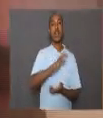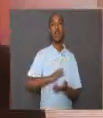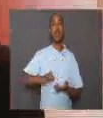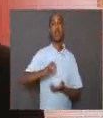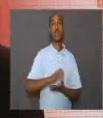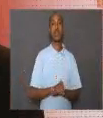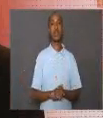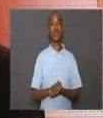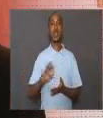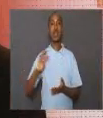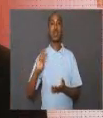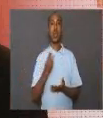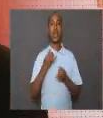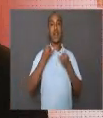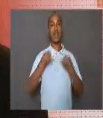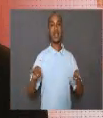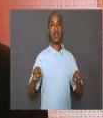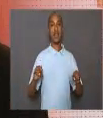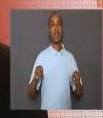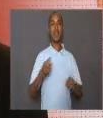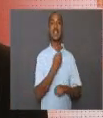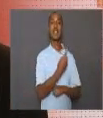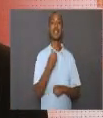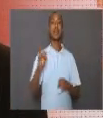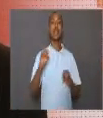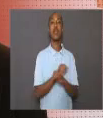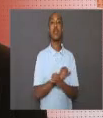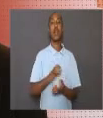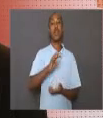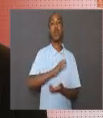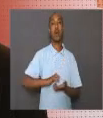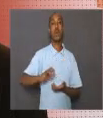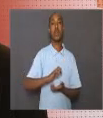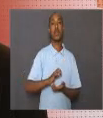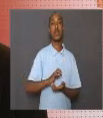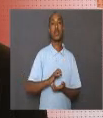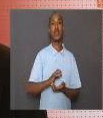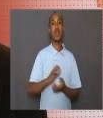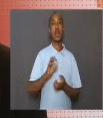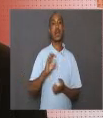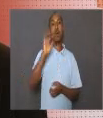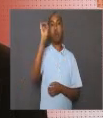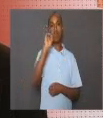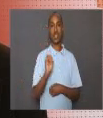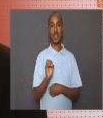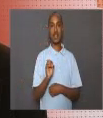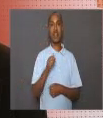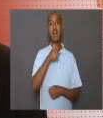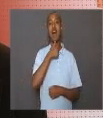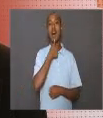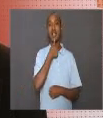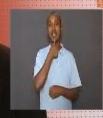compounds. We will classify some inorganic compounds as oxides,